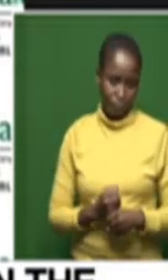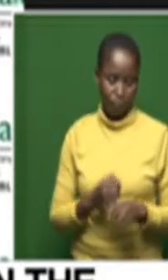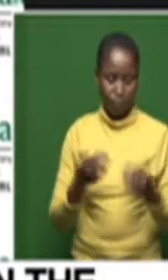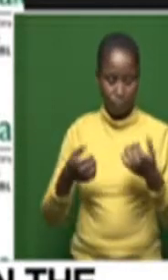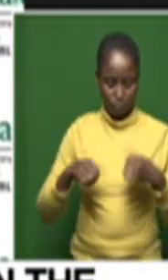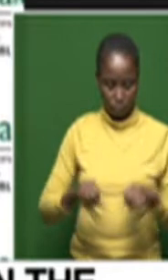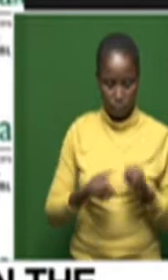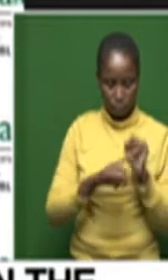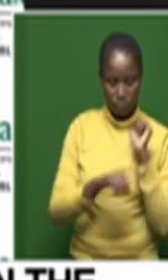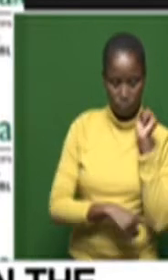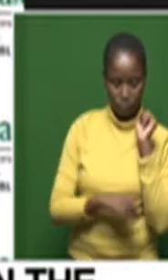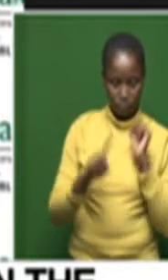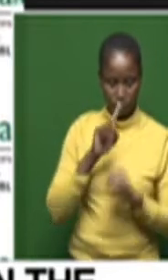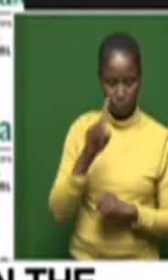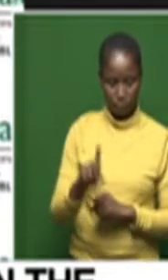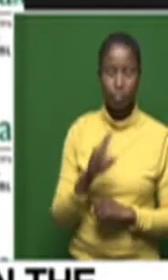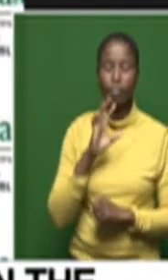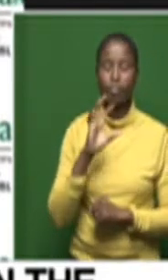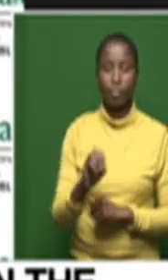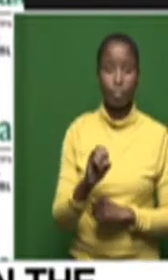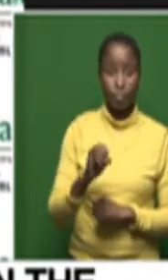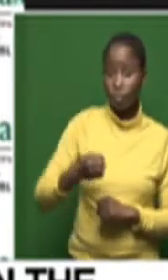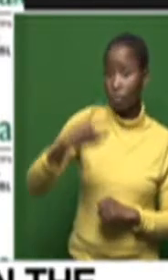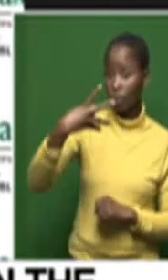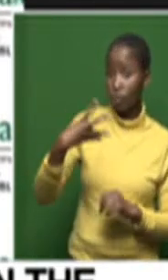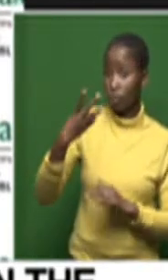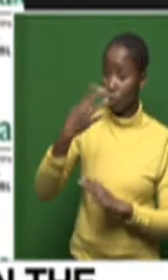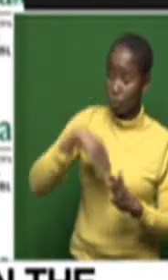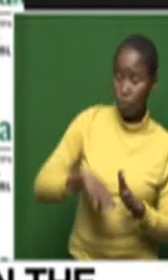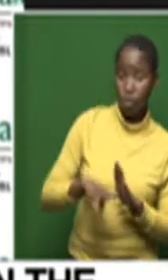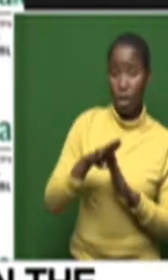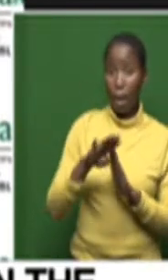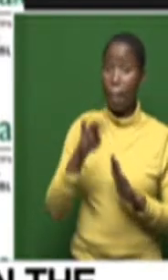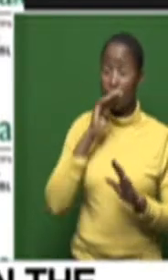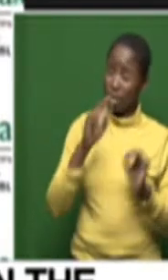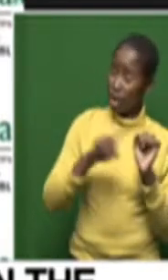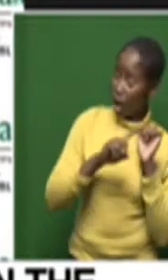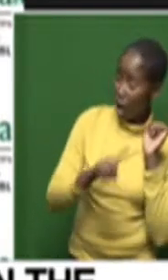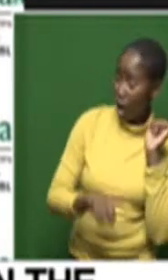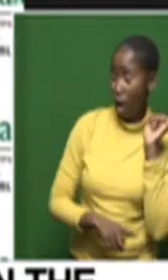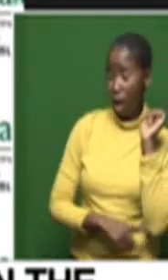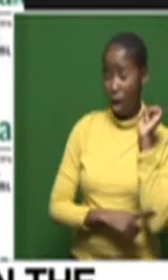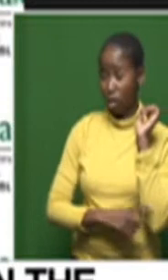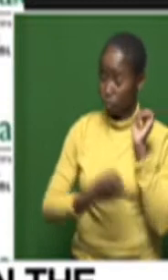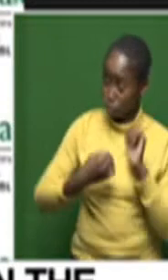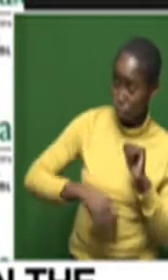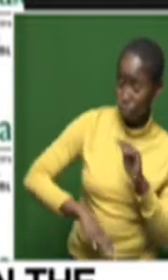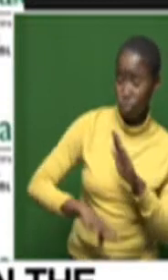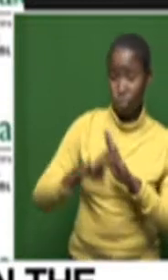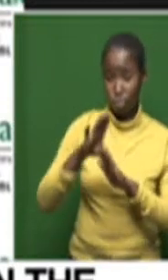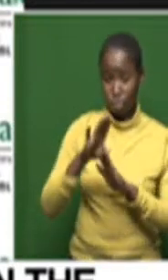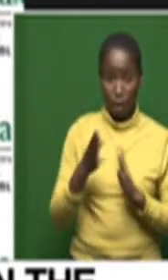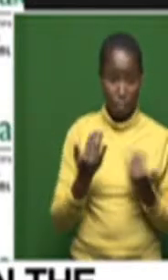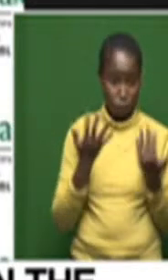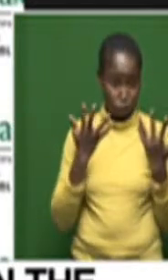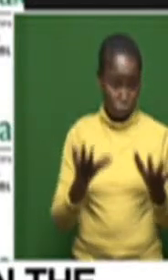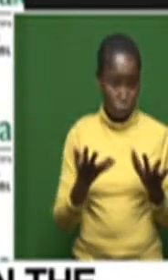last question is, will the fourth wave be the last big wave we can expect as far as vaccination is